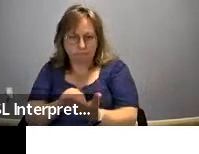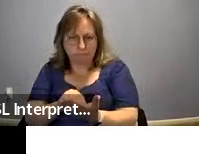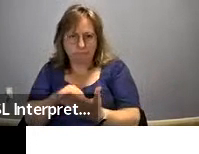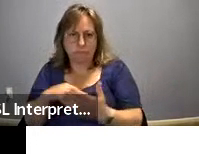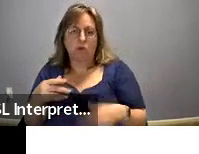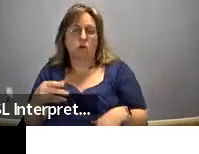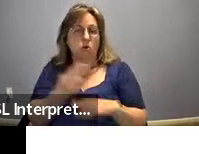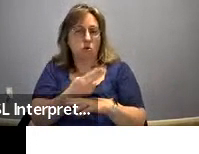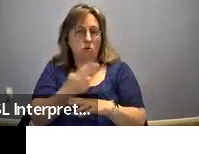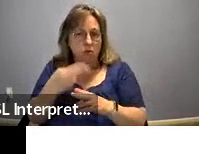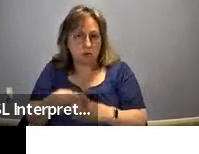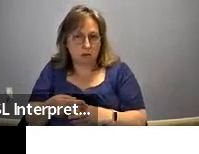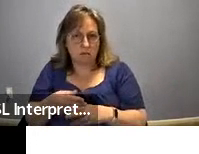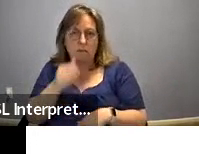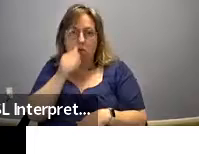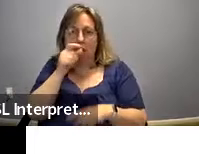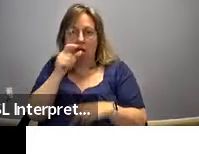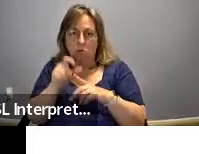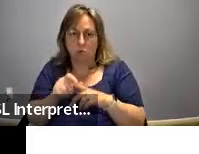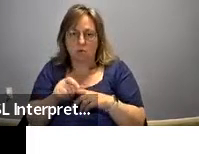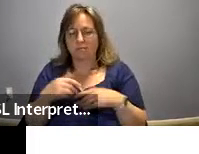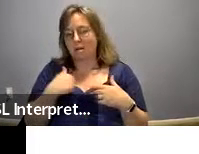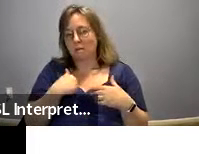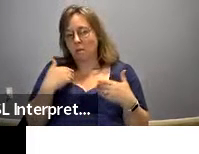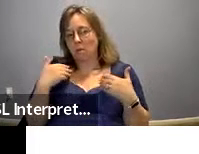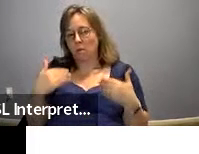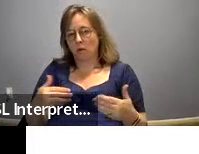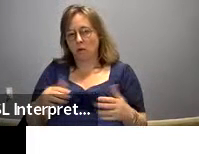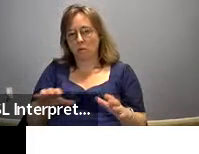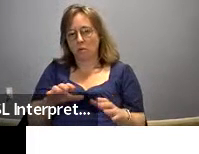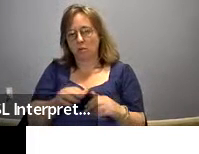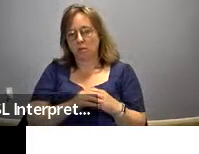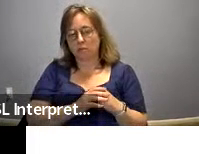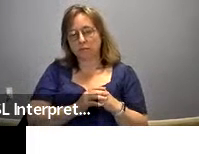here. I'll do that now.